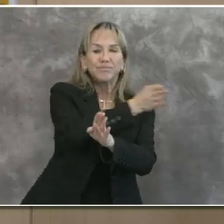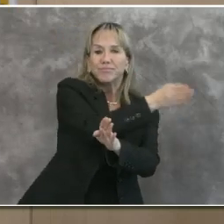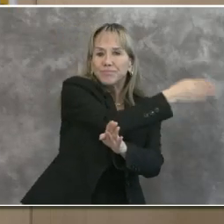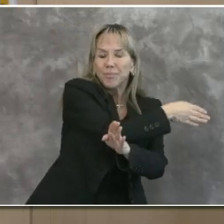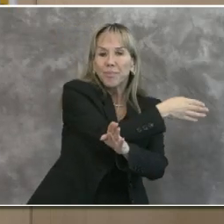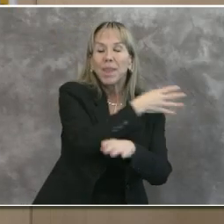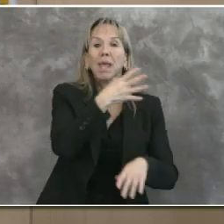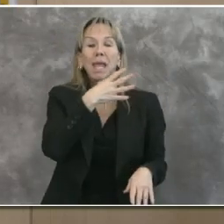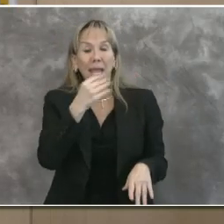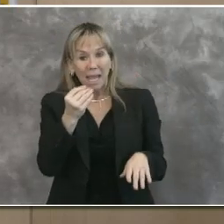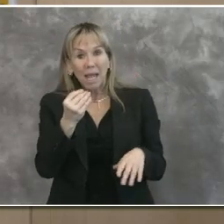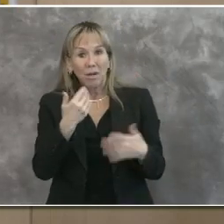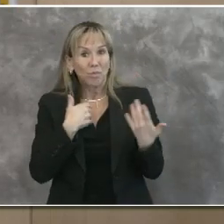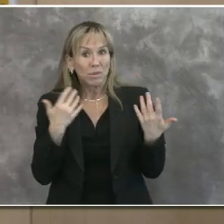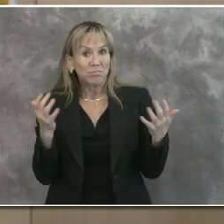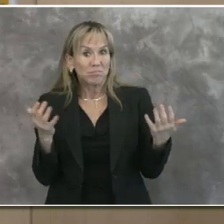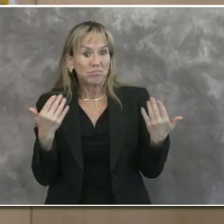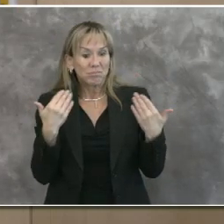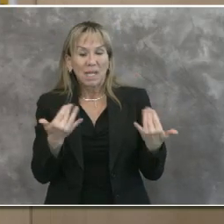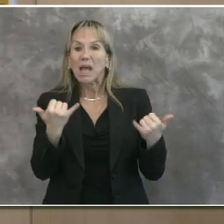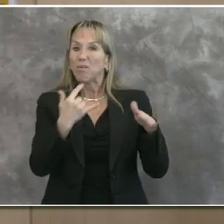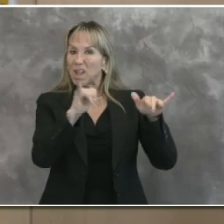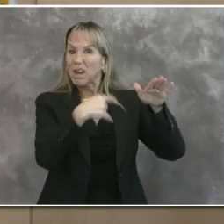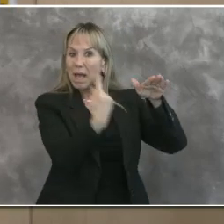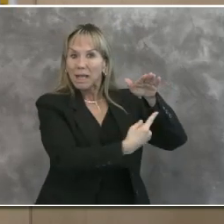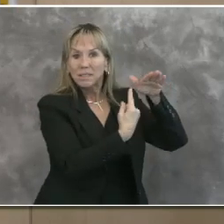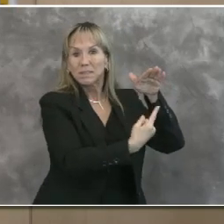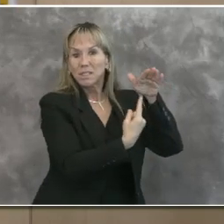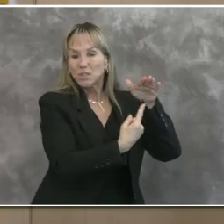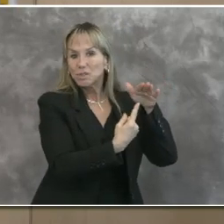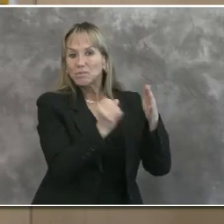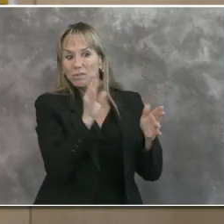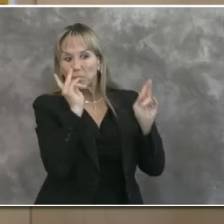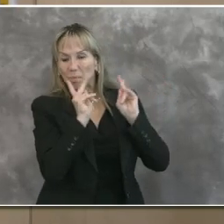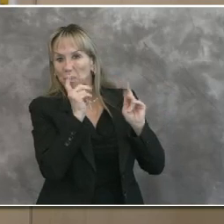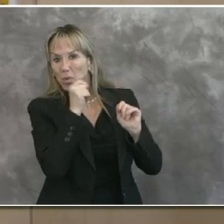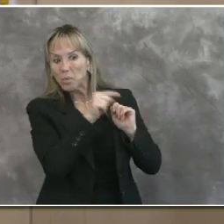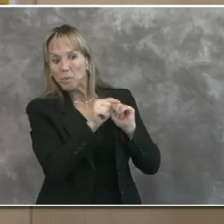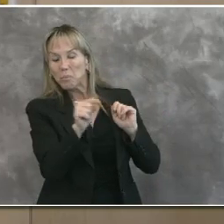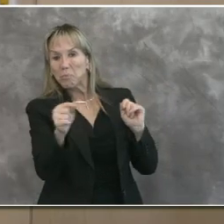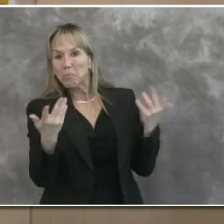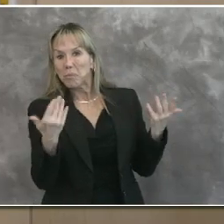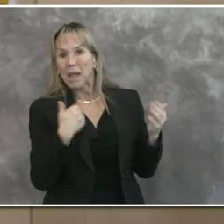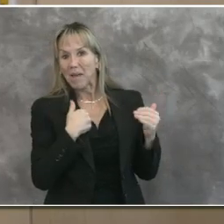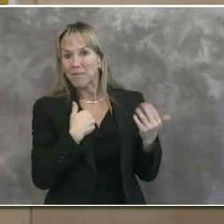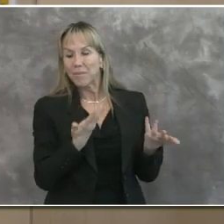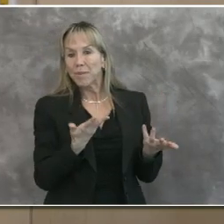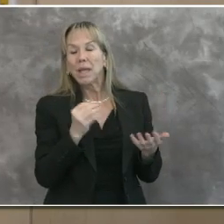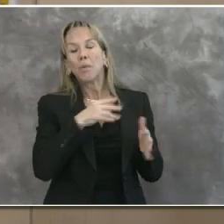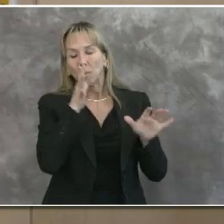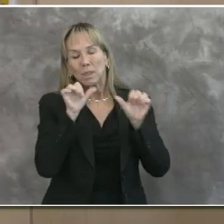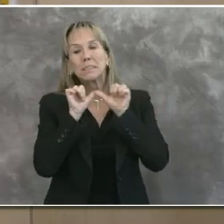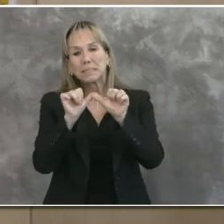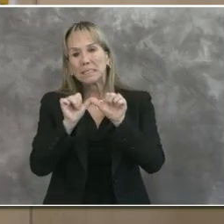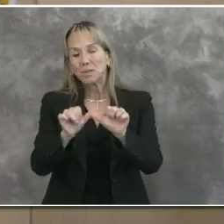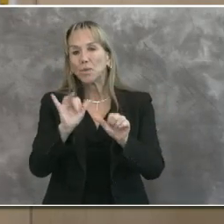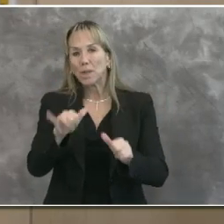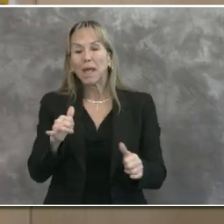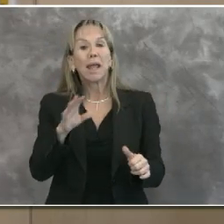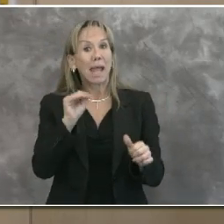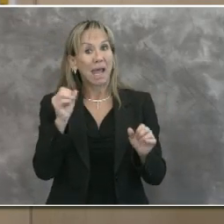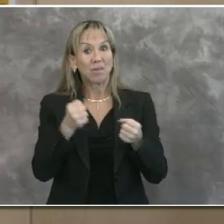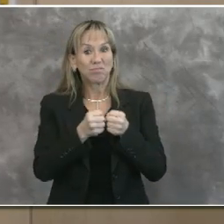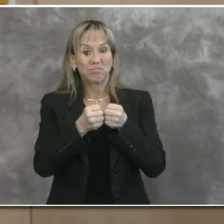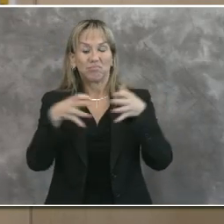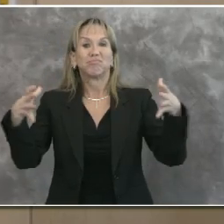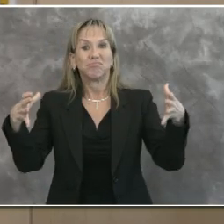we have been conducting isolation of individuals, and we will continue those efforts and